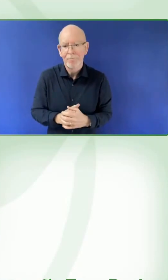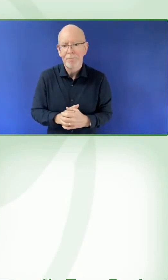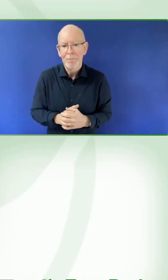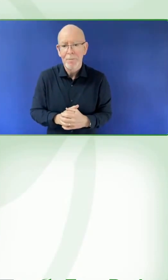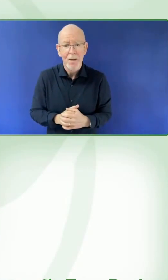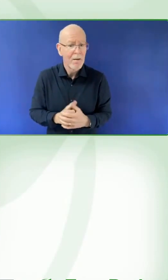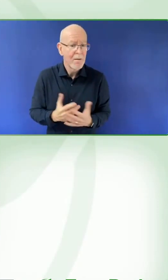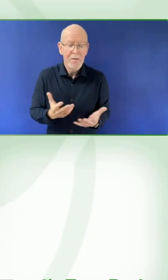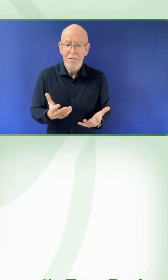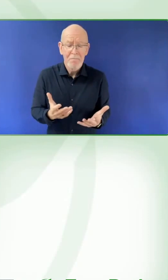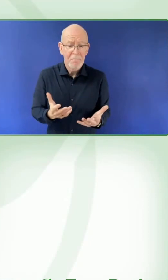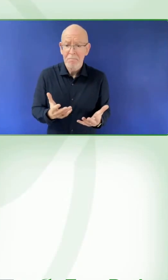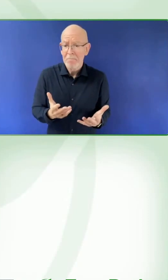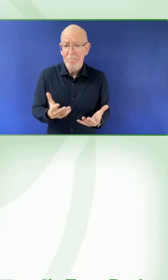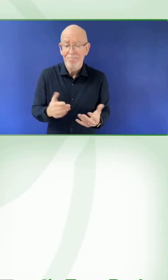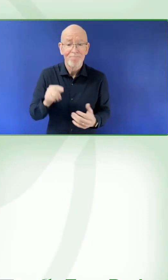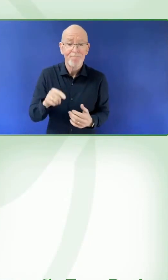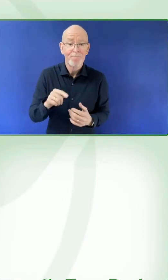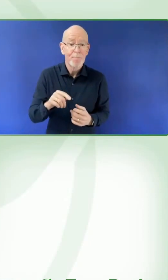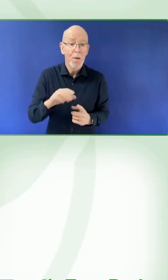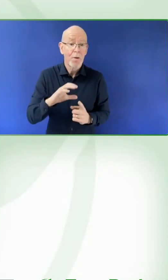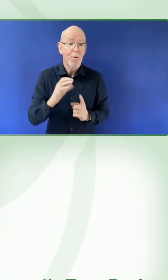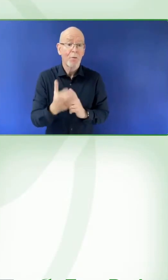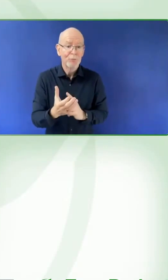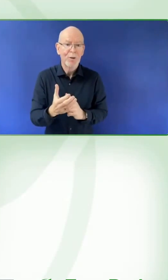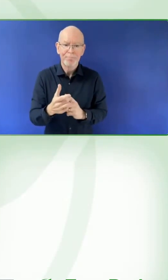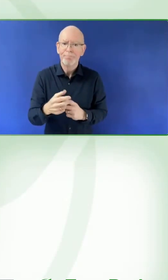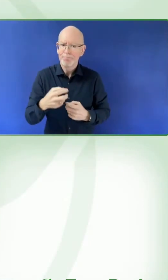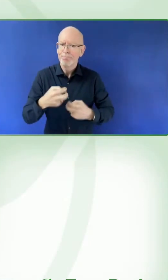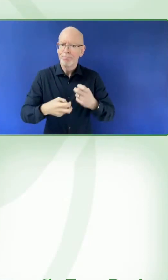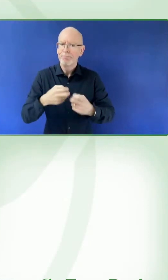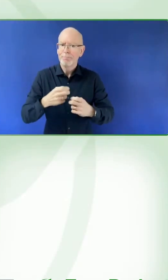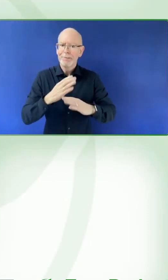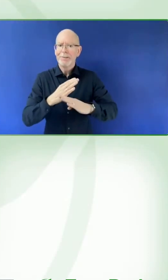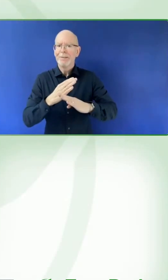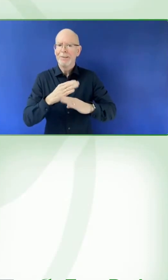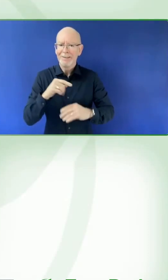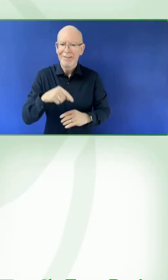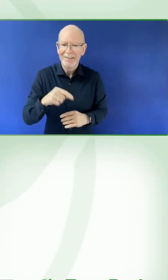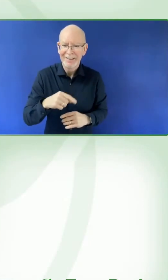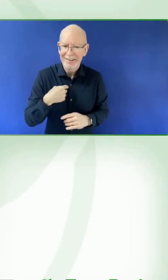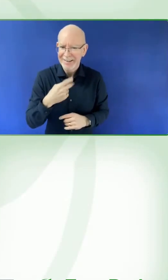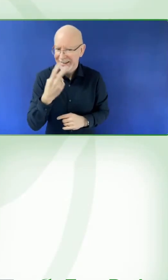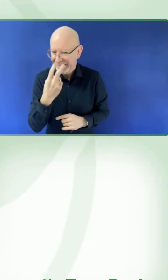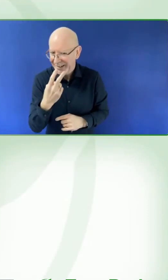work. But here, cultural taboos and traditions apply very strongly.